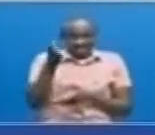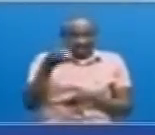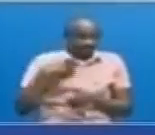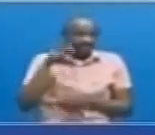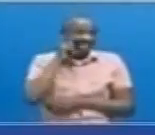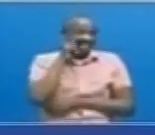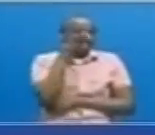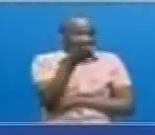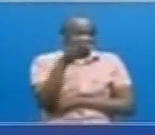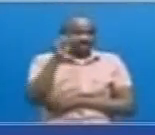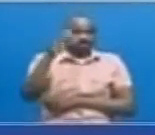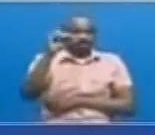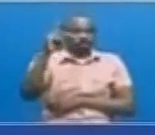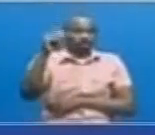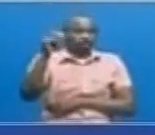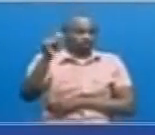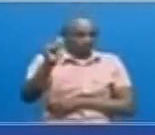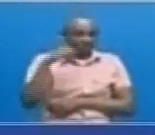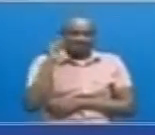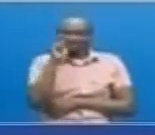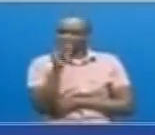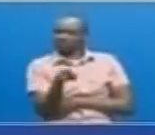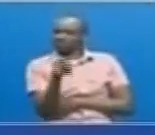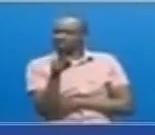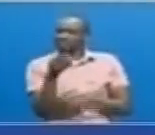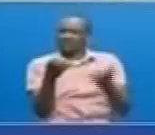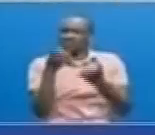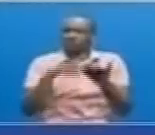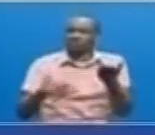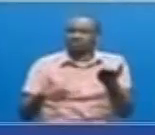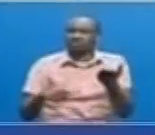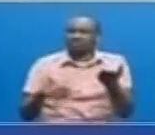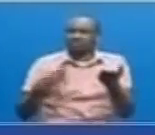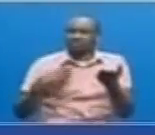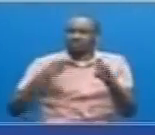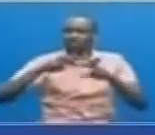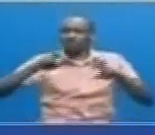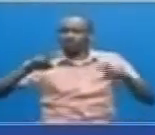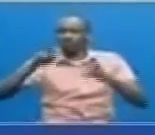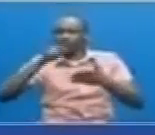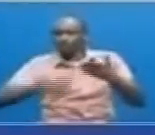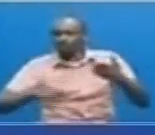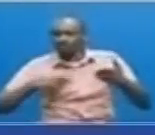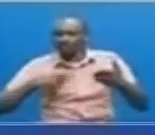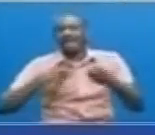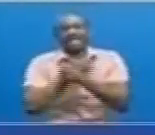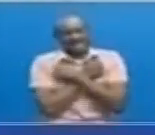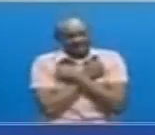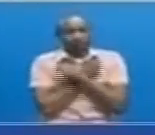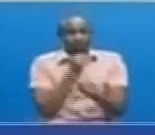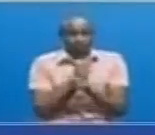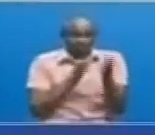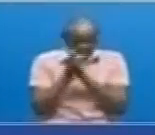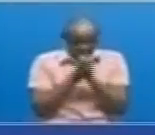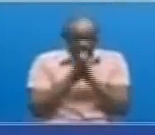where I'm from, I realized that I needed to look for what I love doing, and my passion